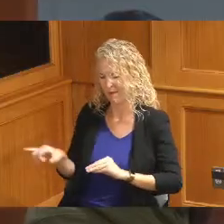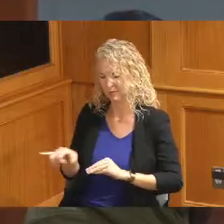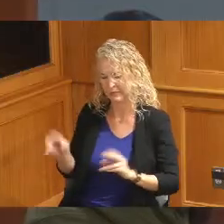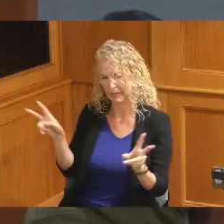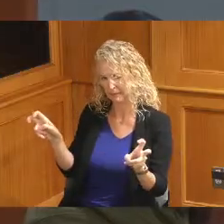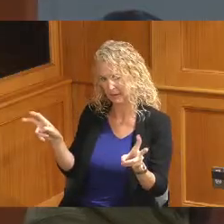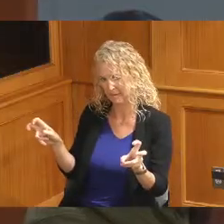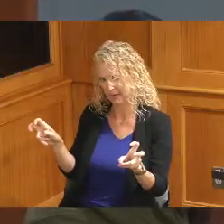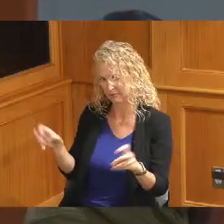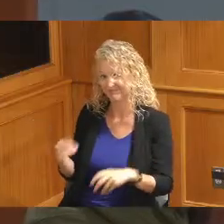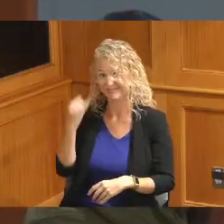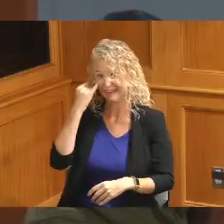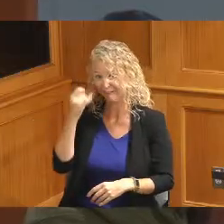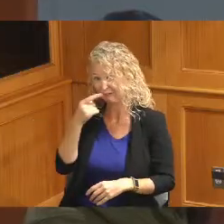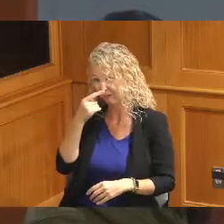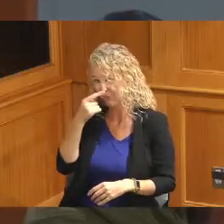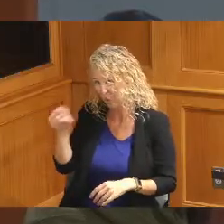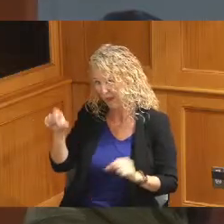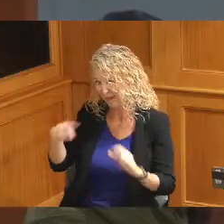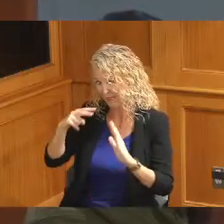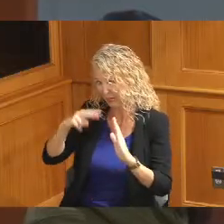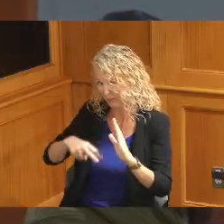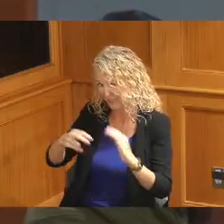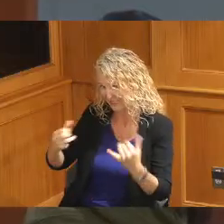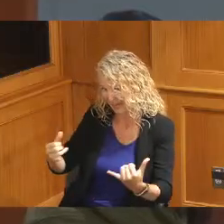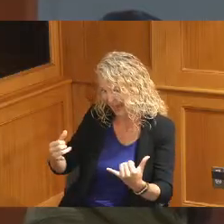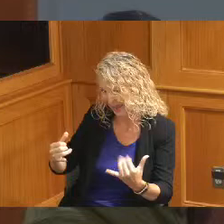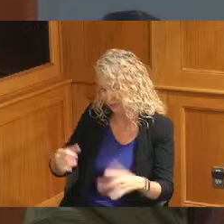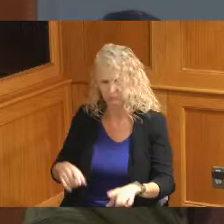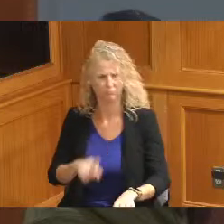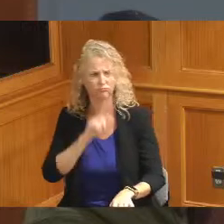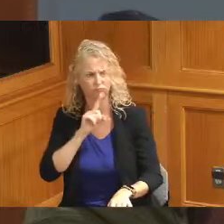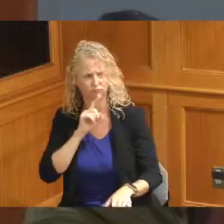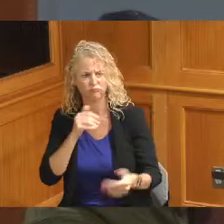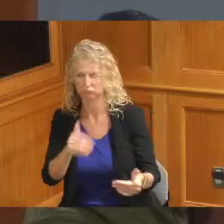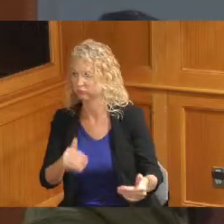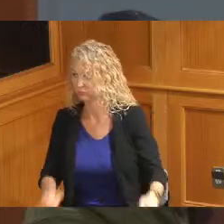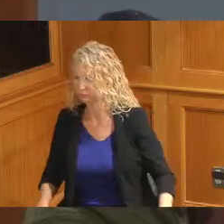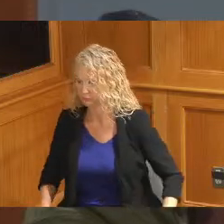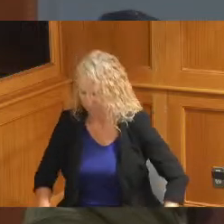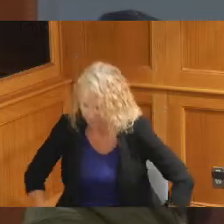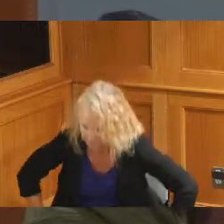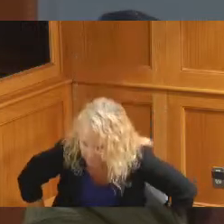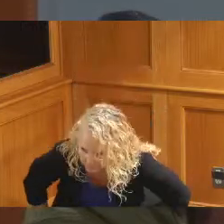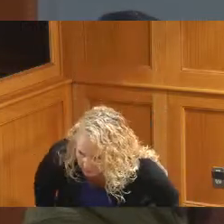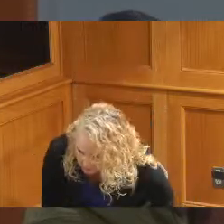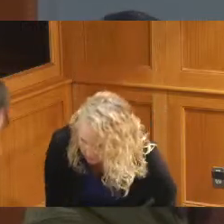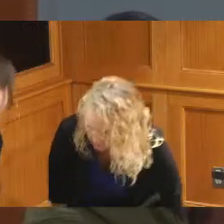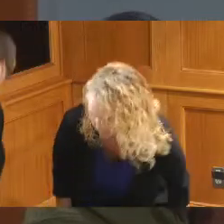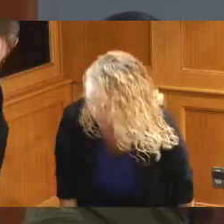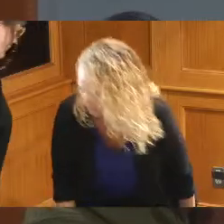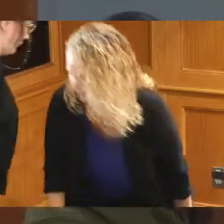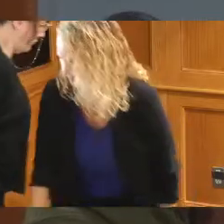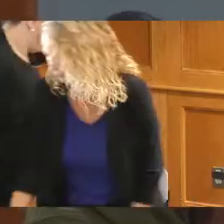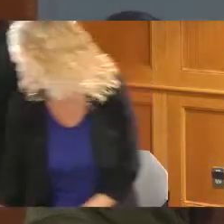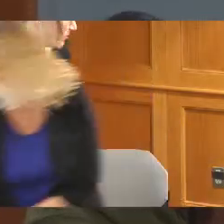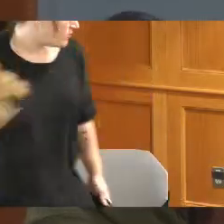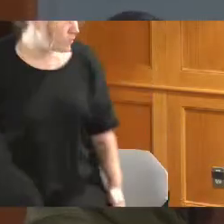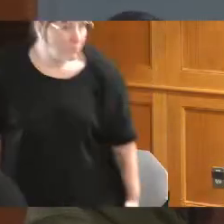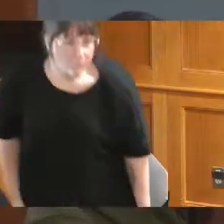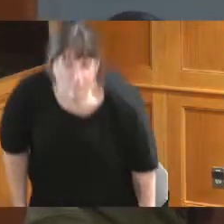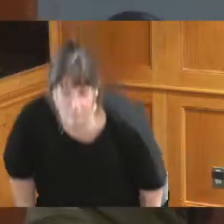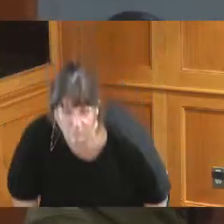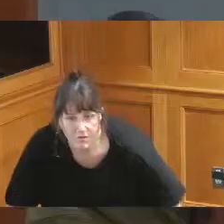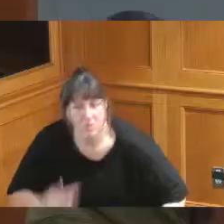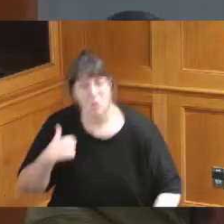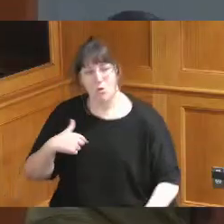would like to, if I'm able, to just read it now. And it's honorable board, we have evaluated the requests for the